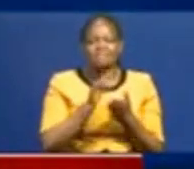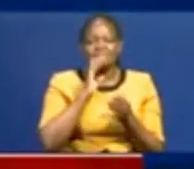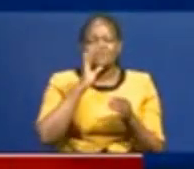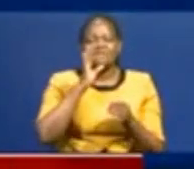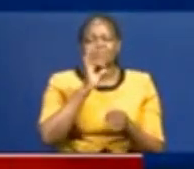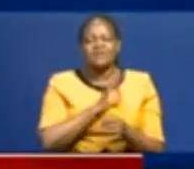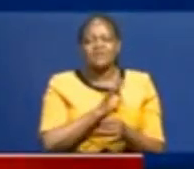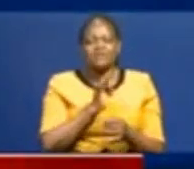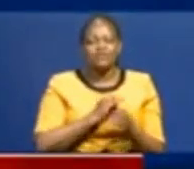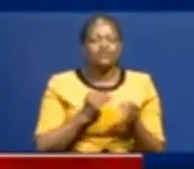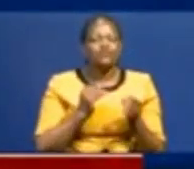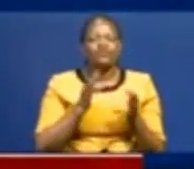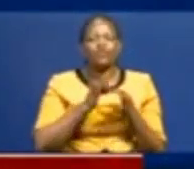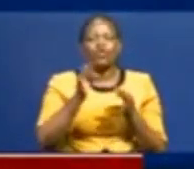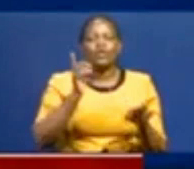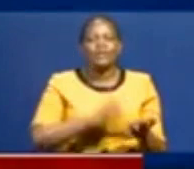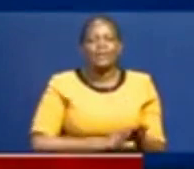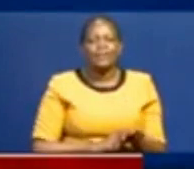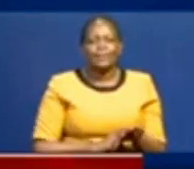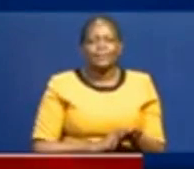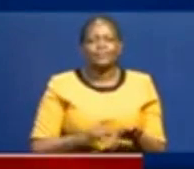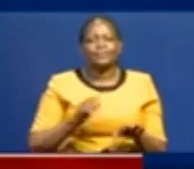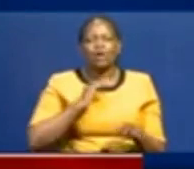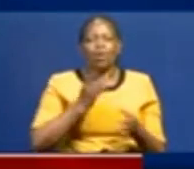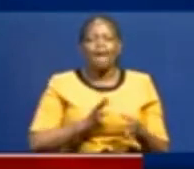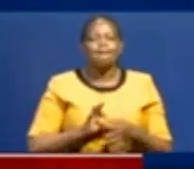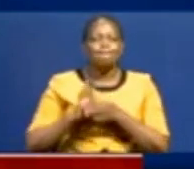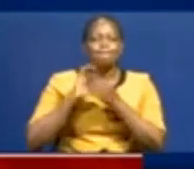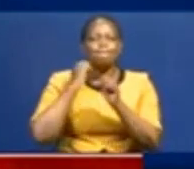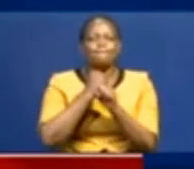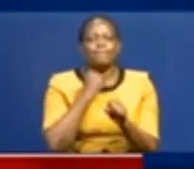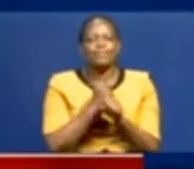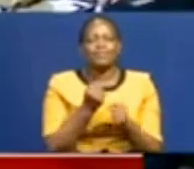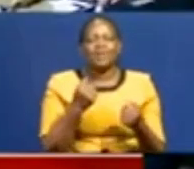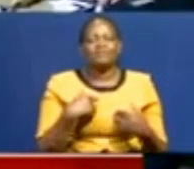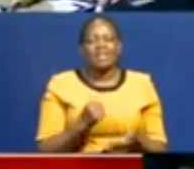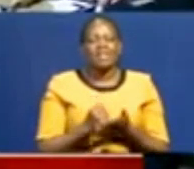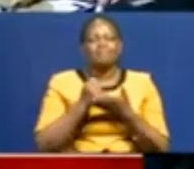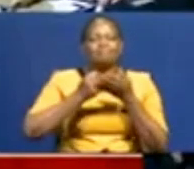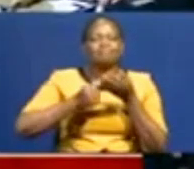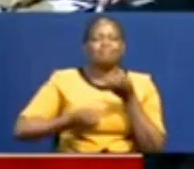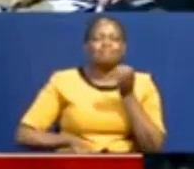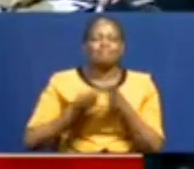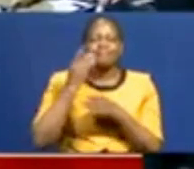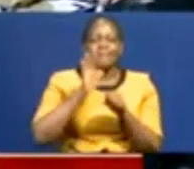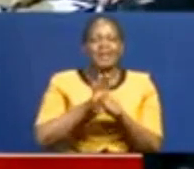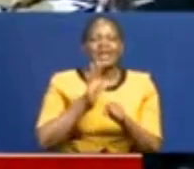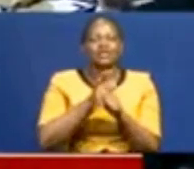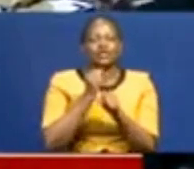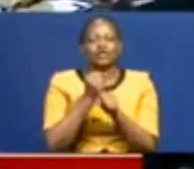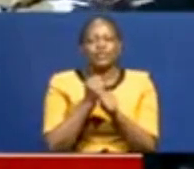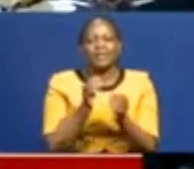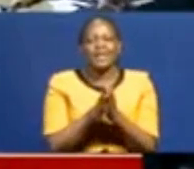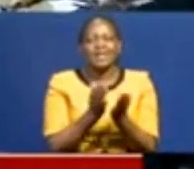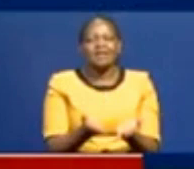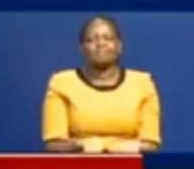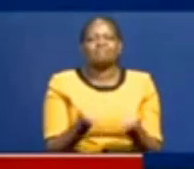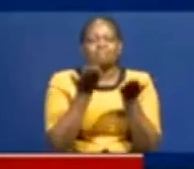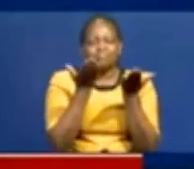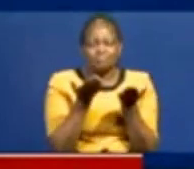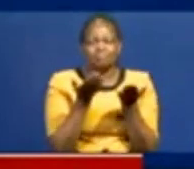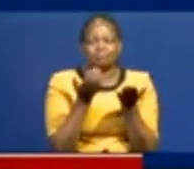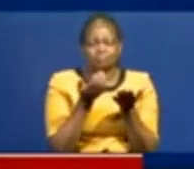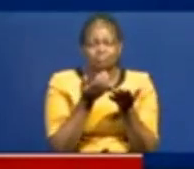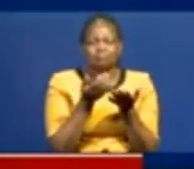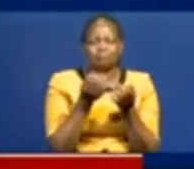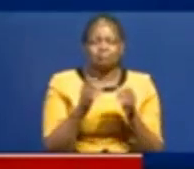fruitful over the years. Our collaborative efforts have helped generate millions of jobs and enhance livelihoods across